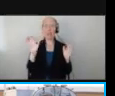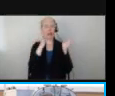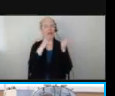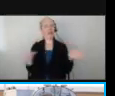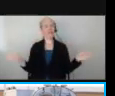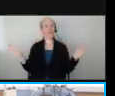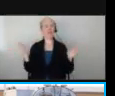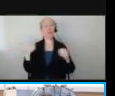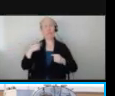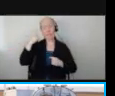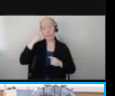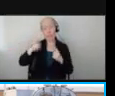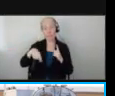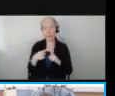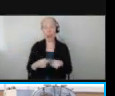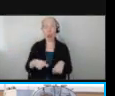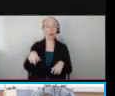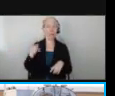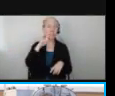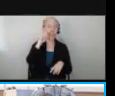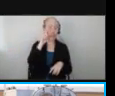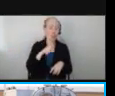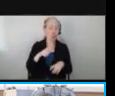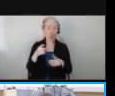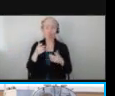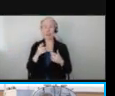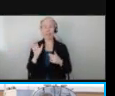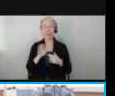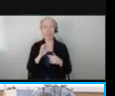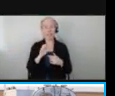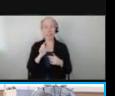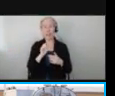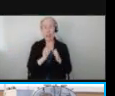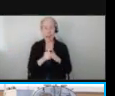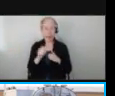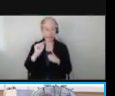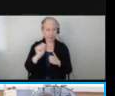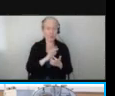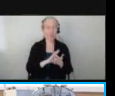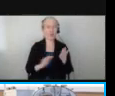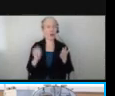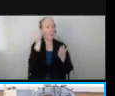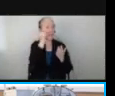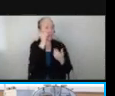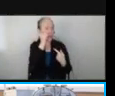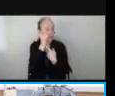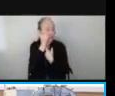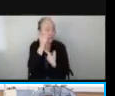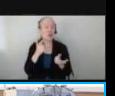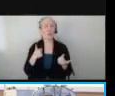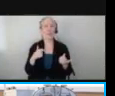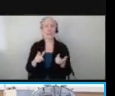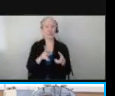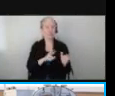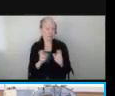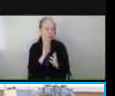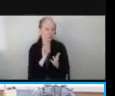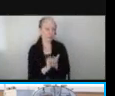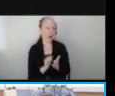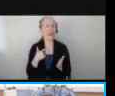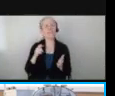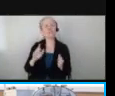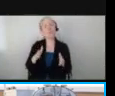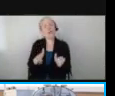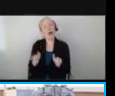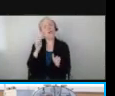urinals, you heard earlier about menstruation as an issue. We need to allow for all of those things. We need to allow for privacy. When it's sort